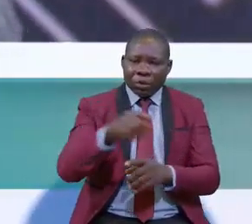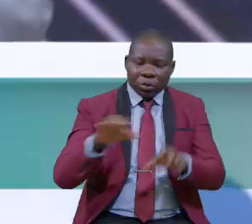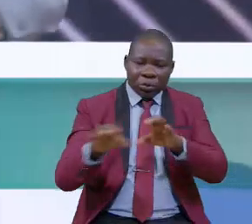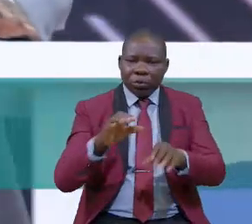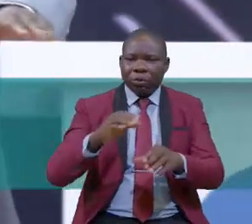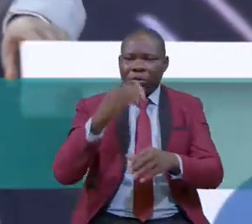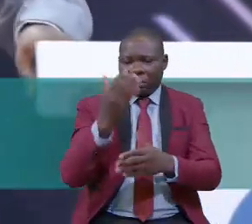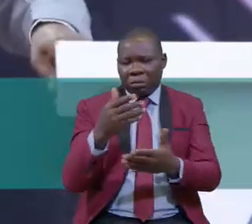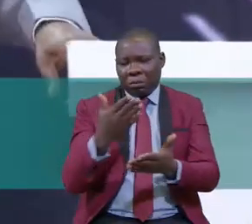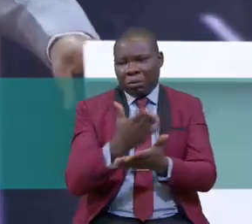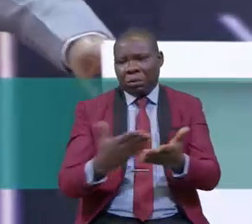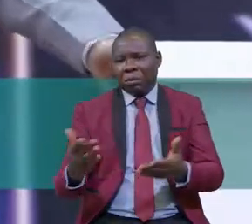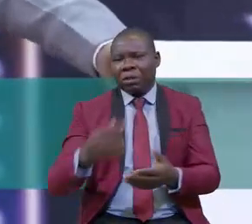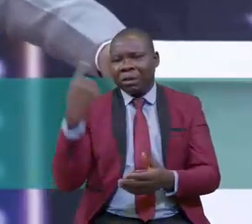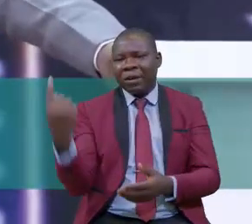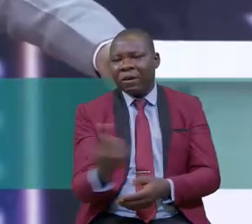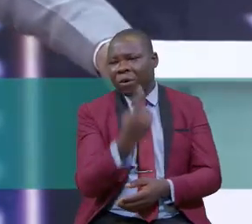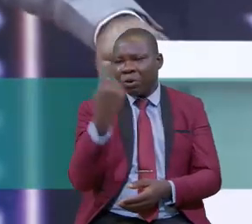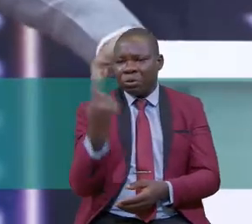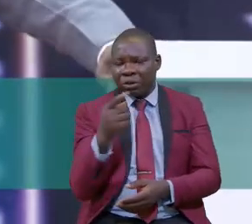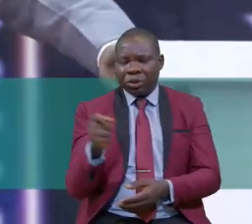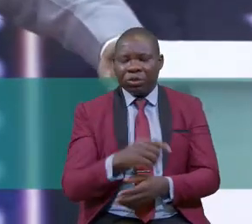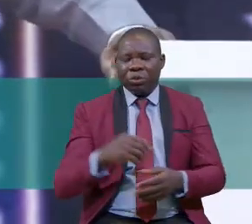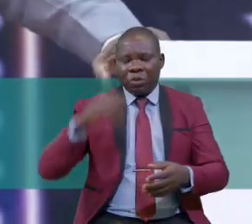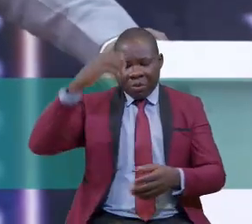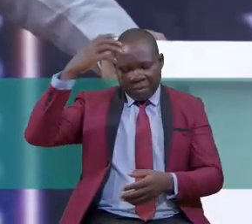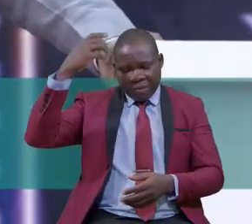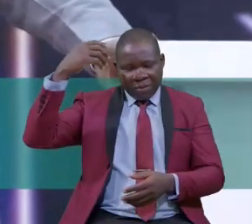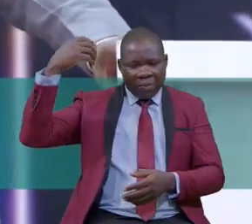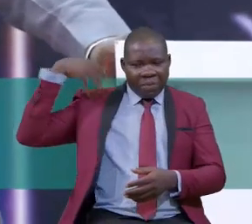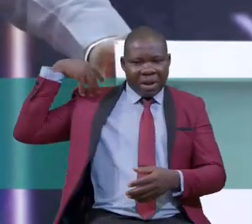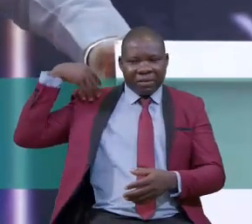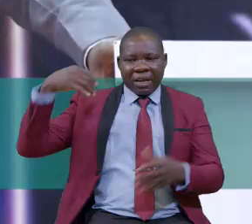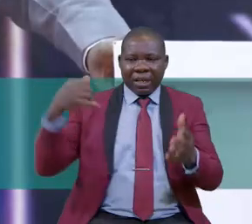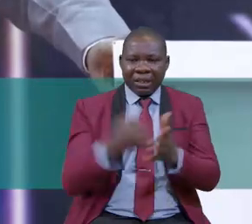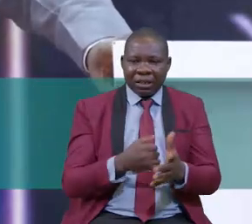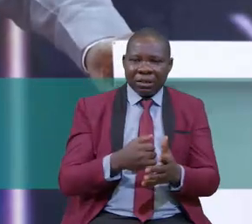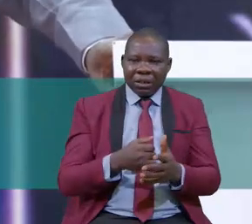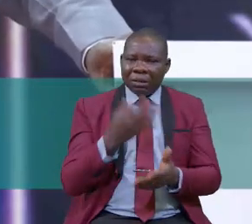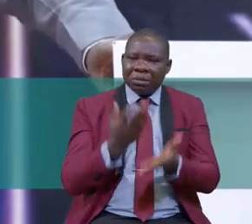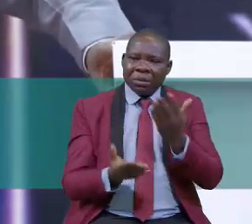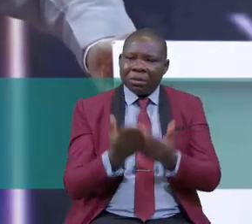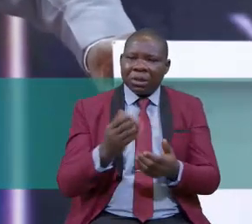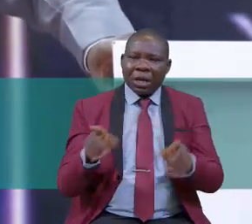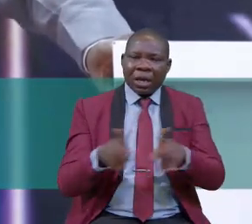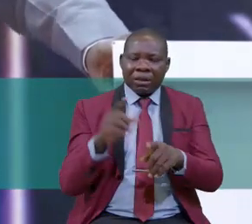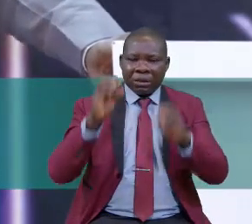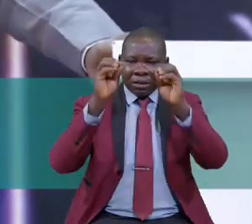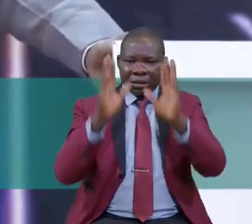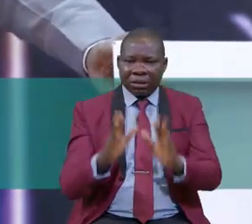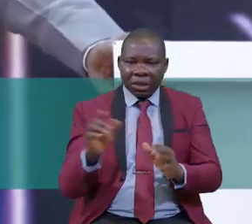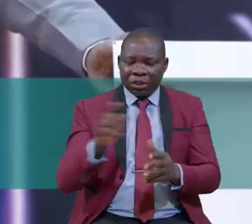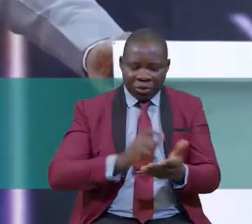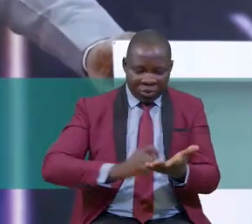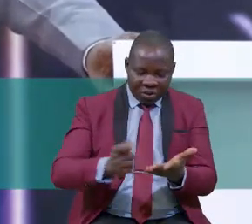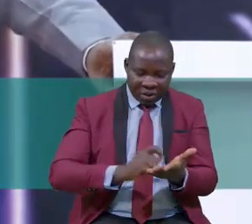frequently, you master that thing. You remember? I will try to write the alphabet, and the teacher will hold our